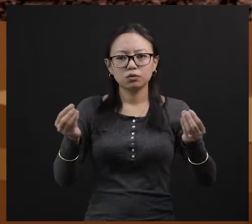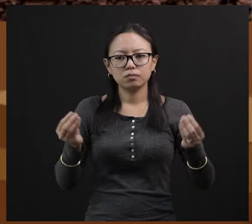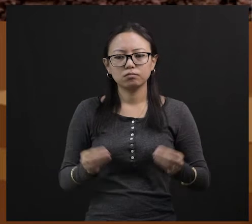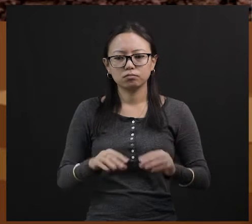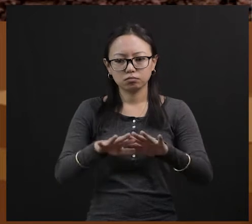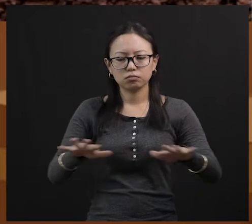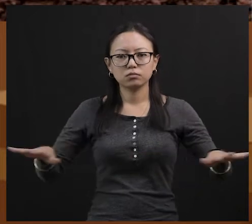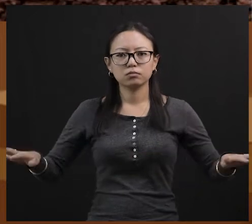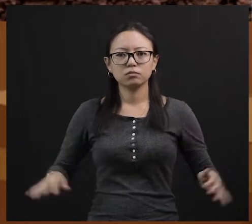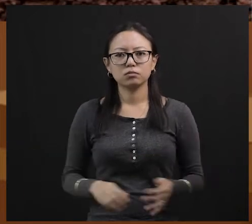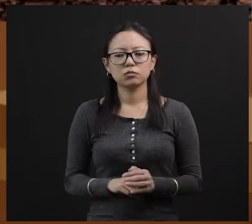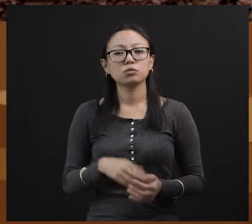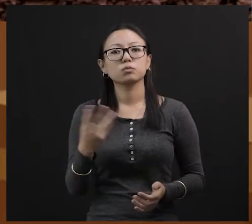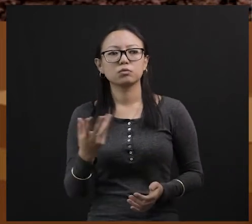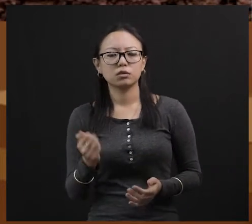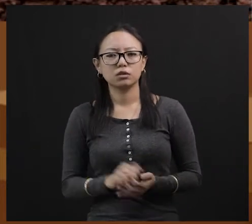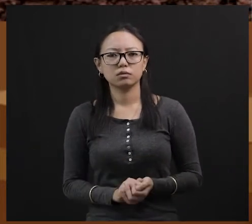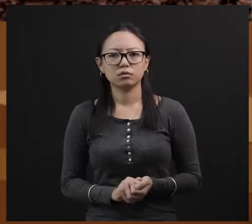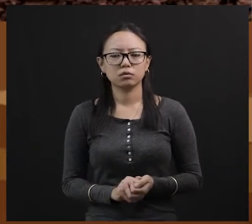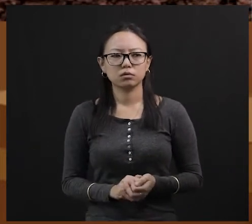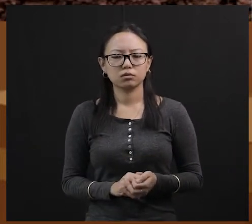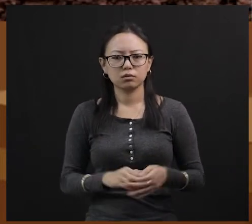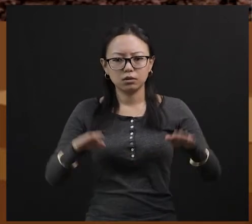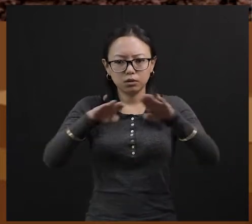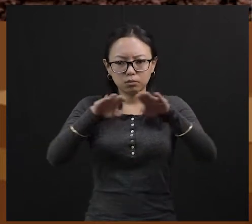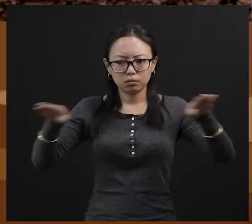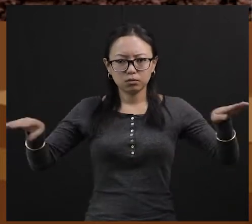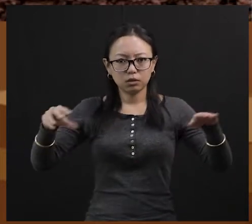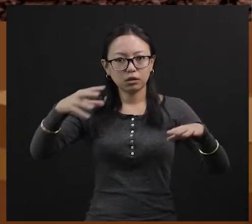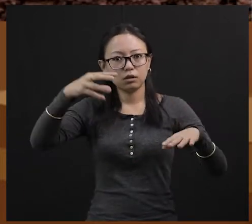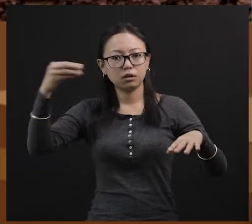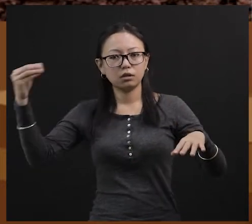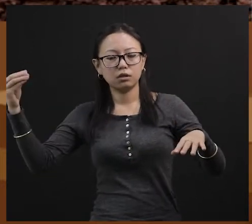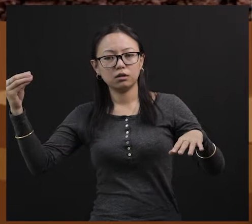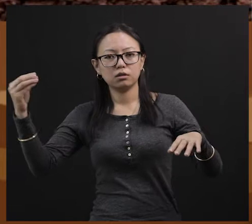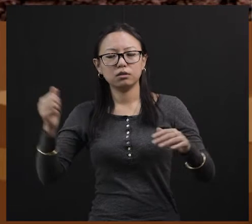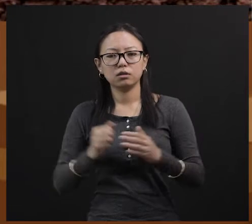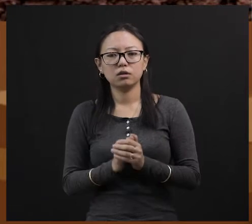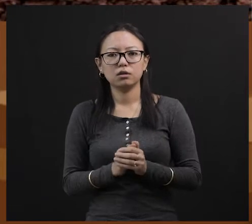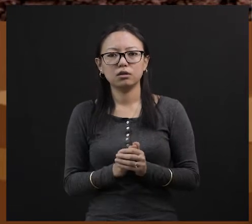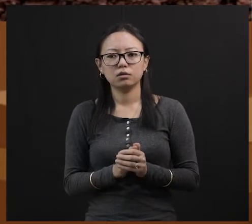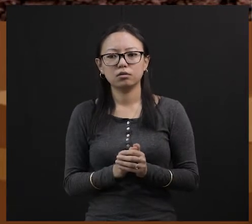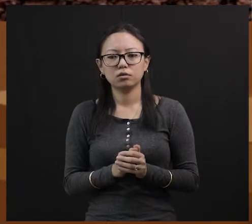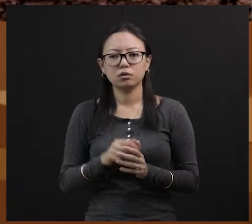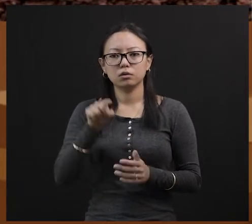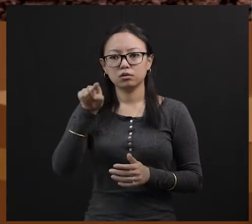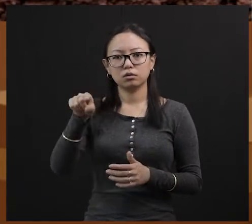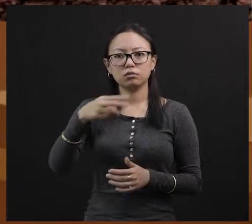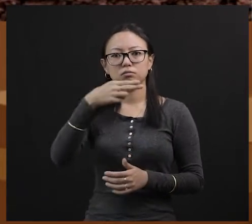layer of the land, which is usually loose, is called